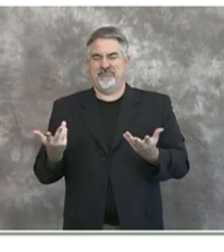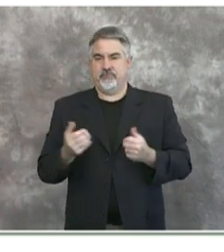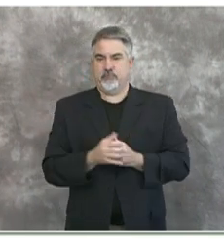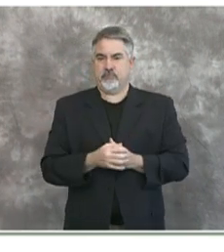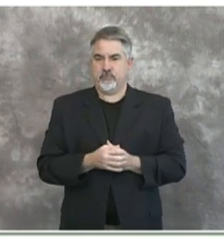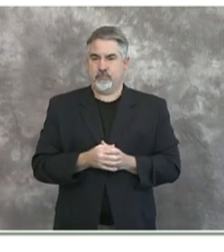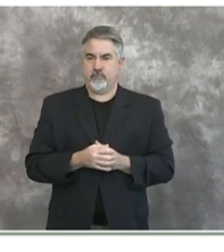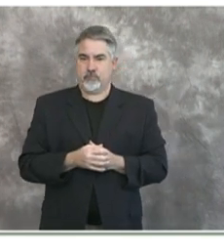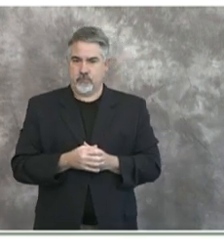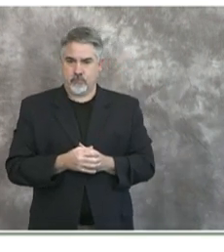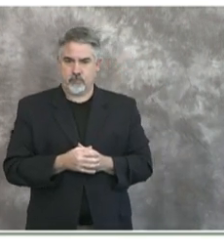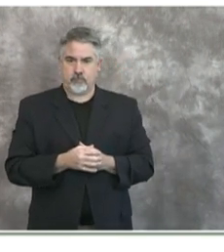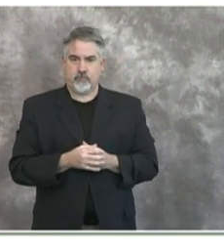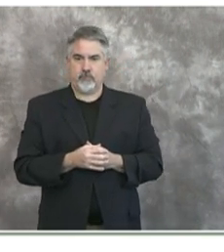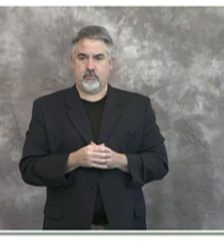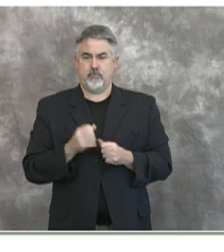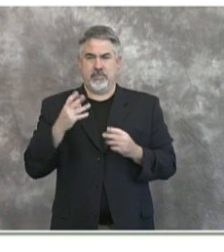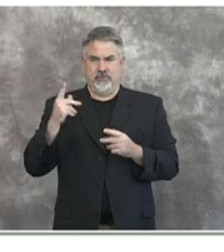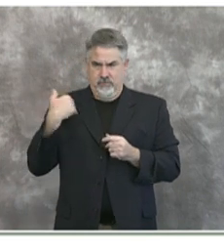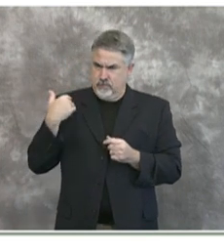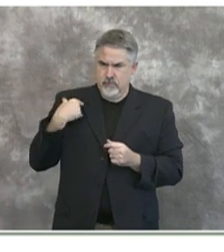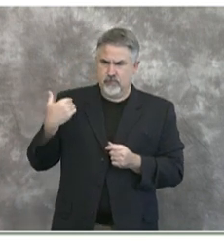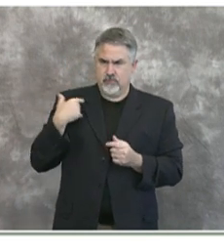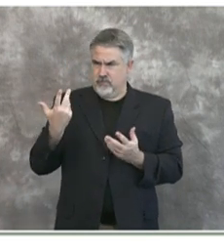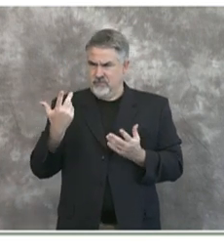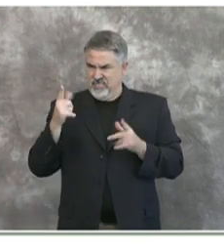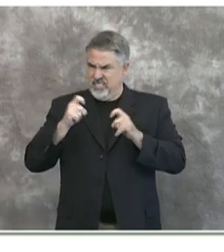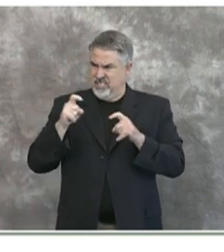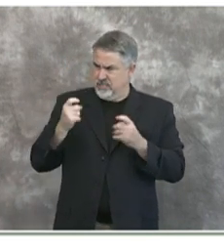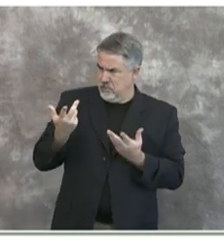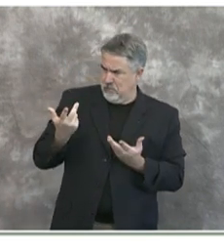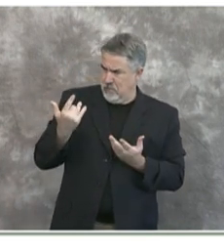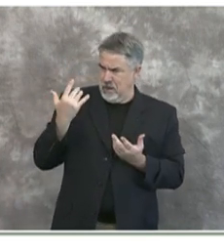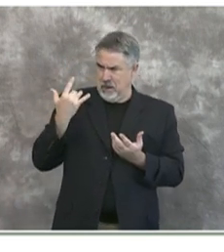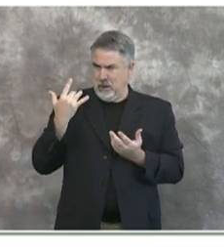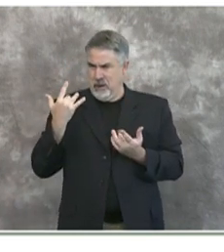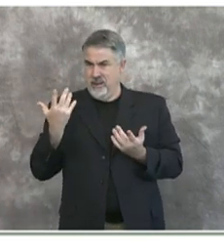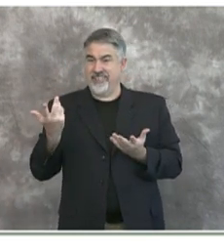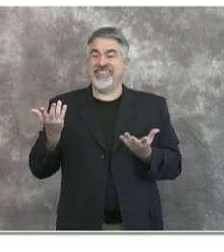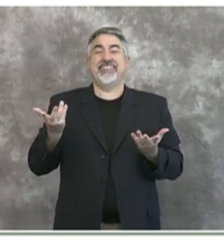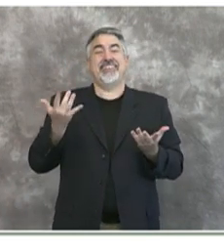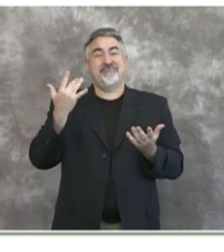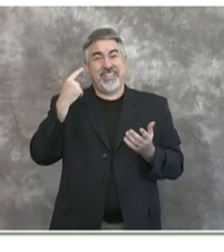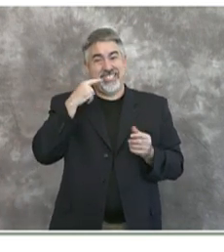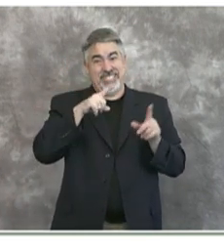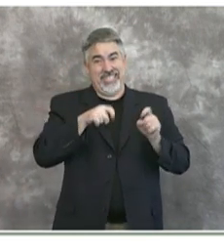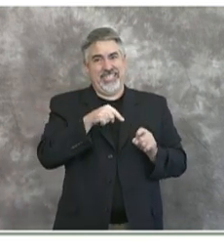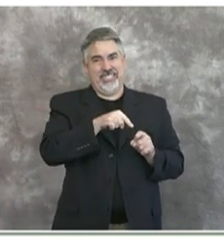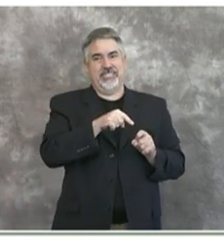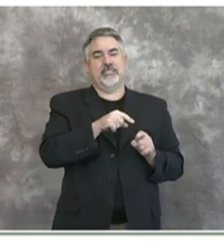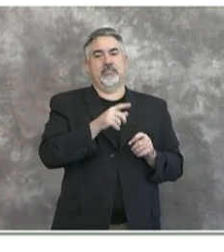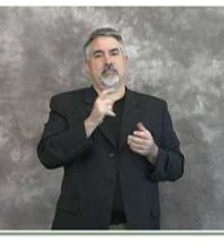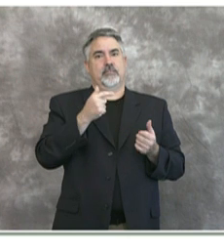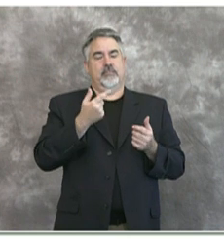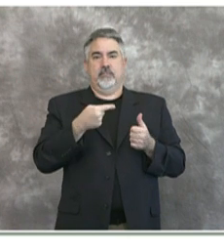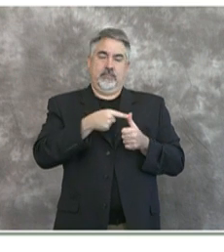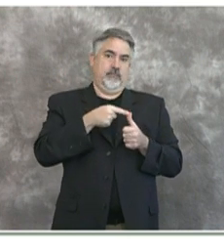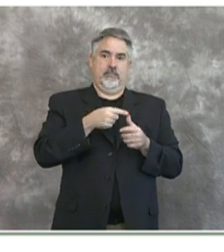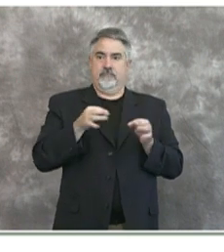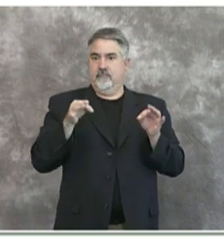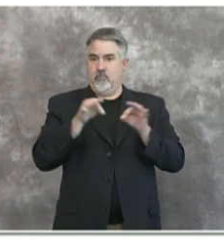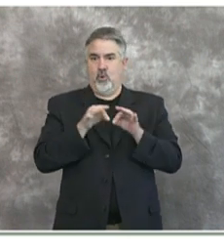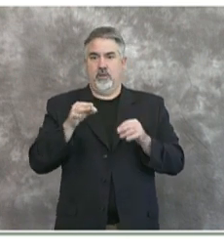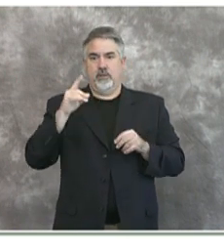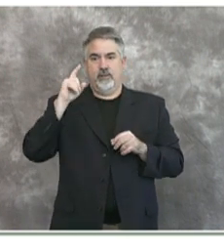we've received recently. Testing is part of the indicator number 1 that is part of the governor's